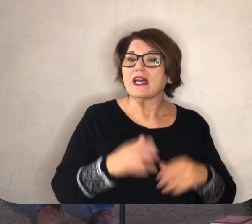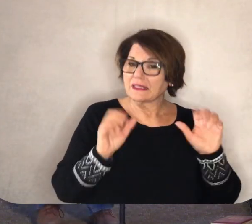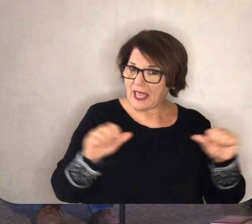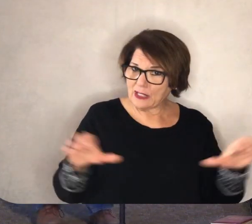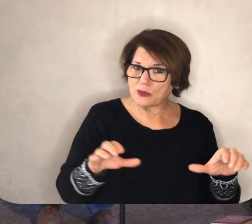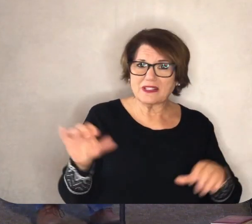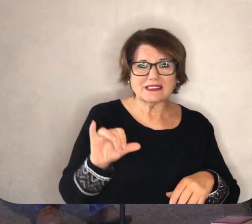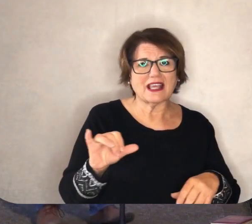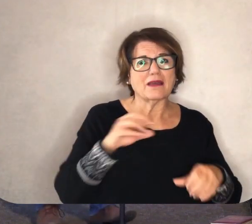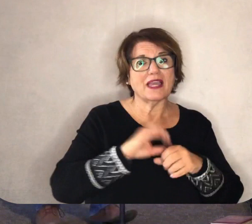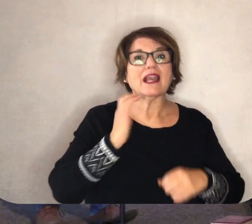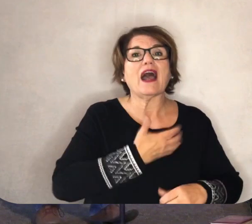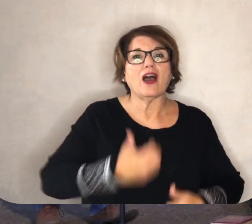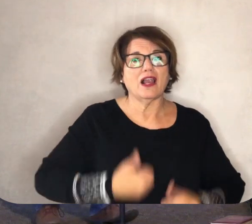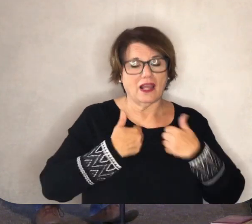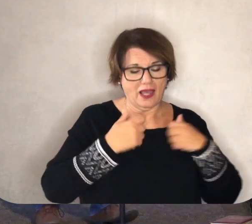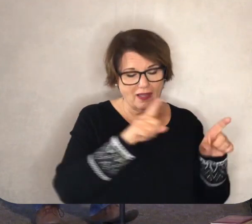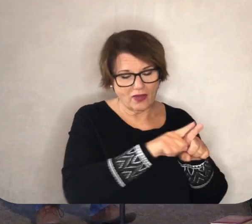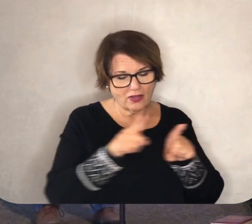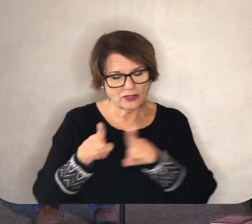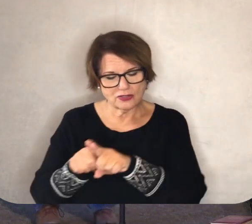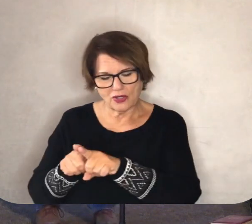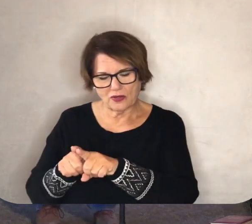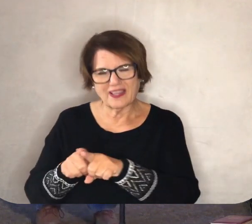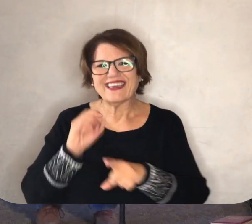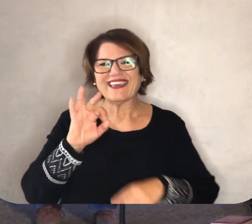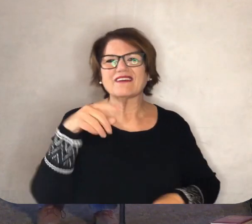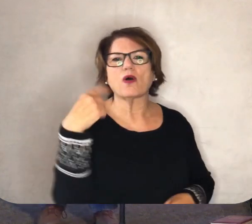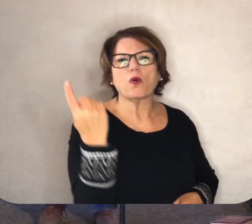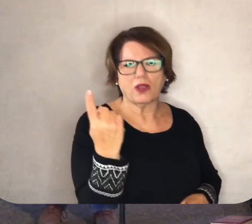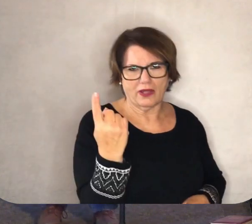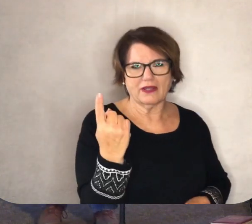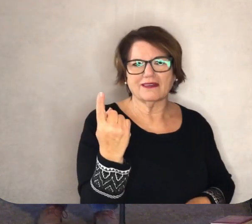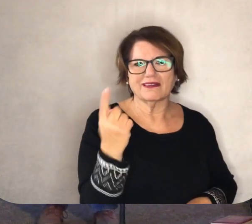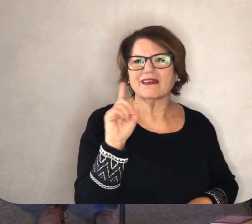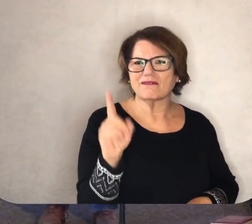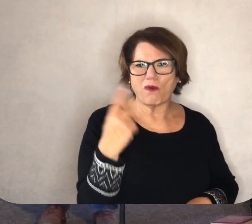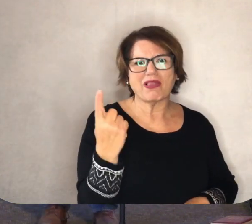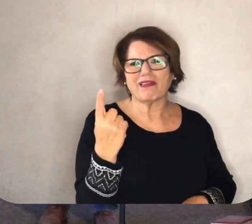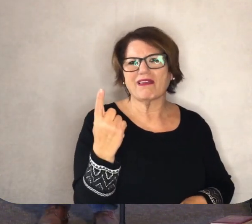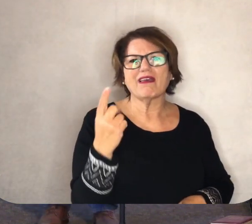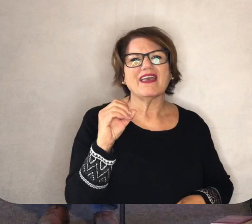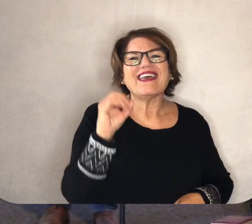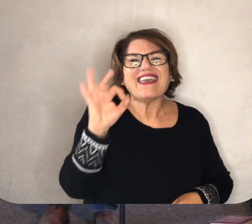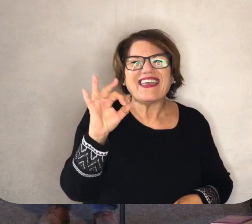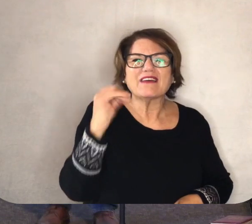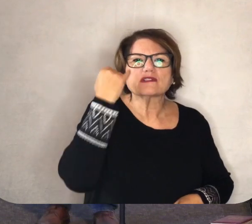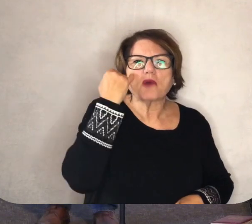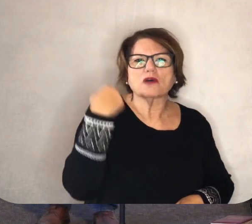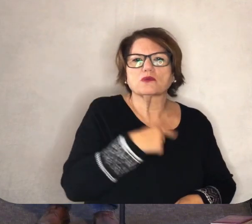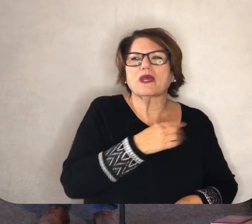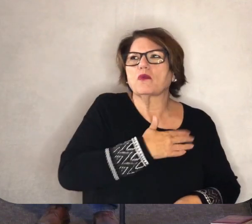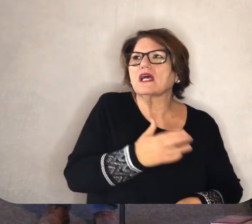the same in our lives. If only. If only we are willing to seek his will